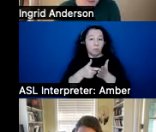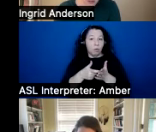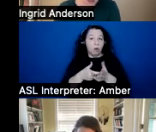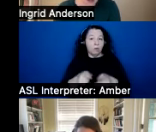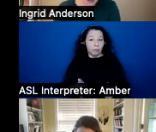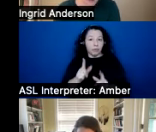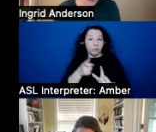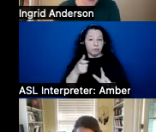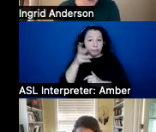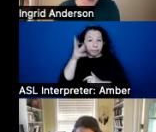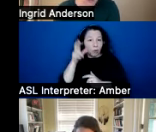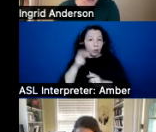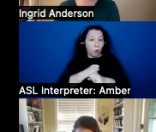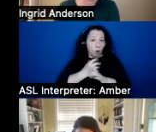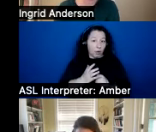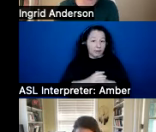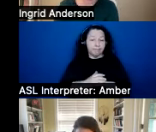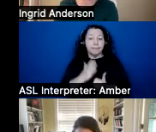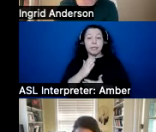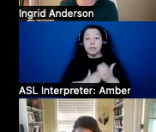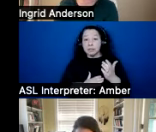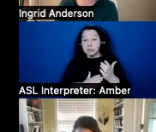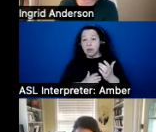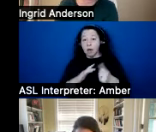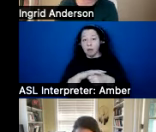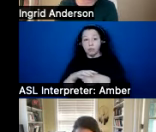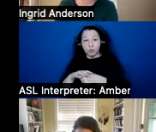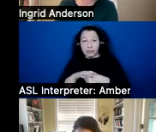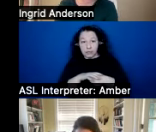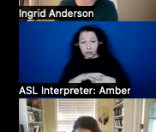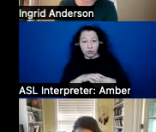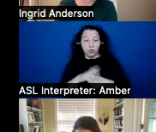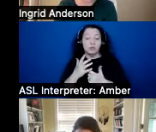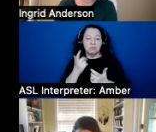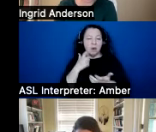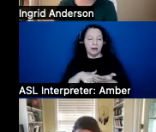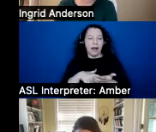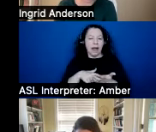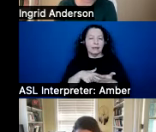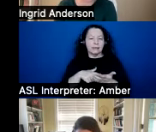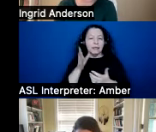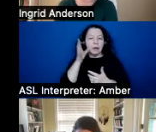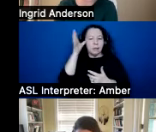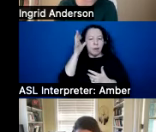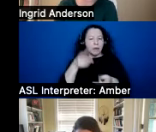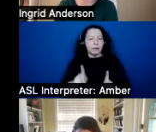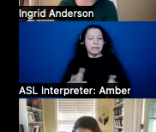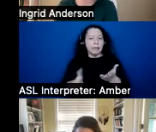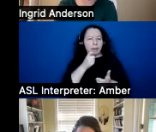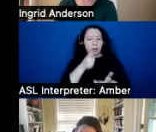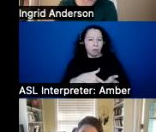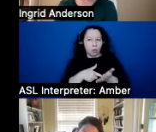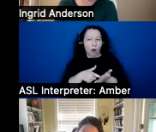guardian. Some jurisdictions recognize that there are situations where parental consent may not be required,